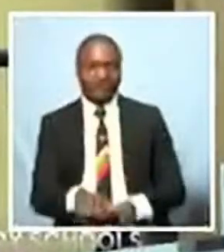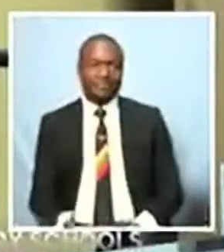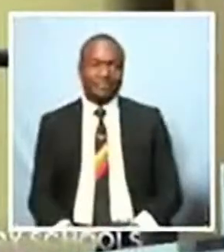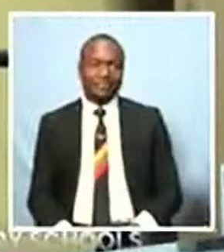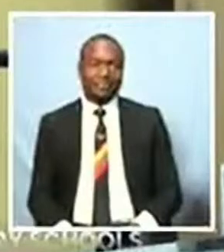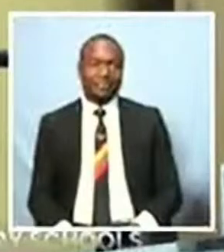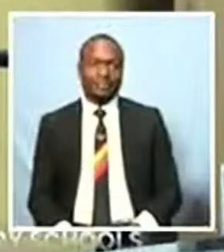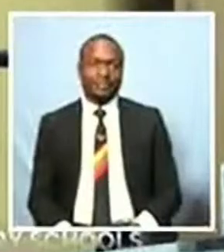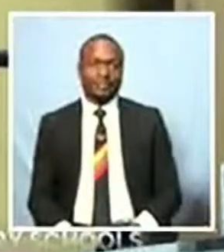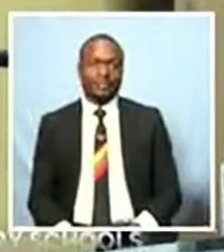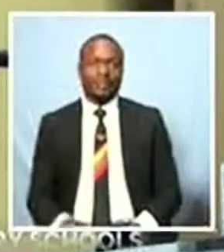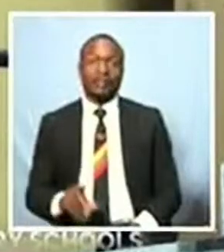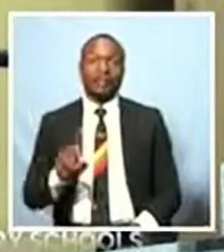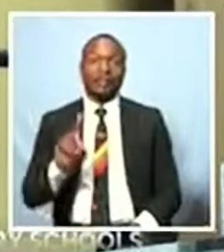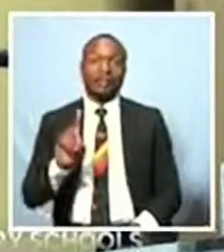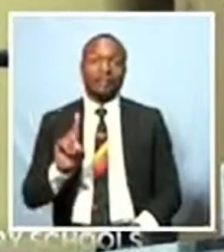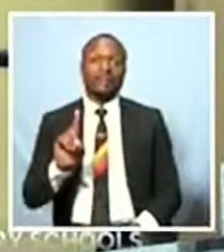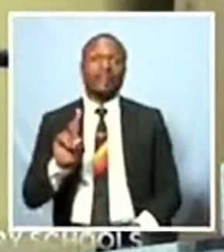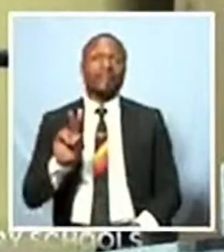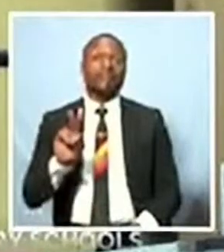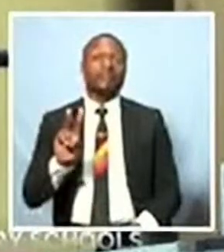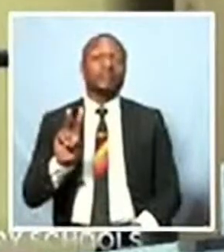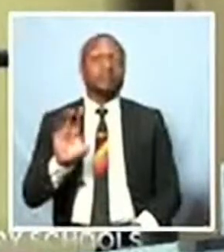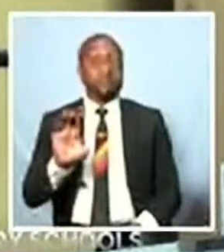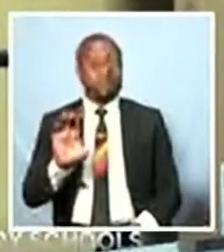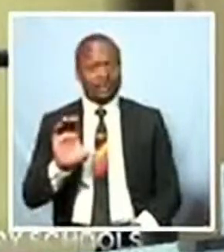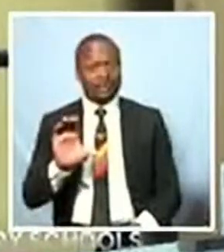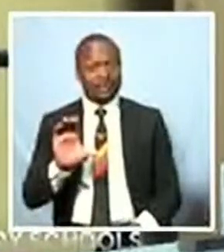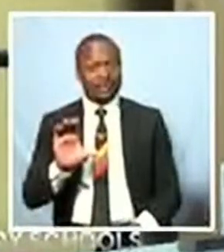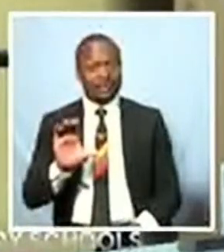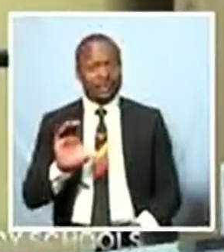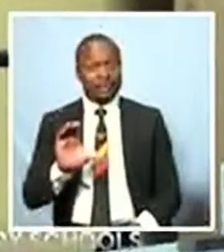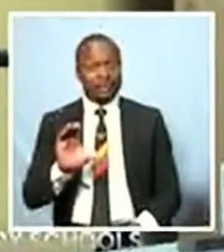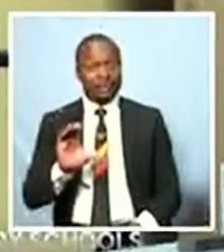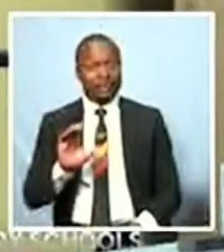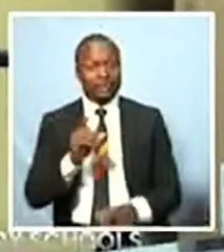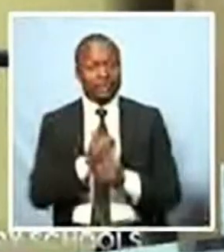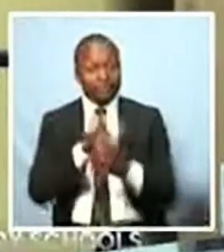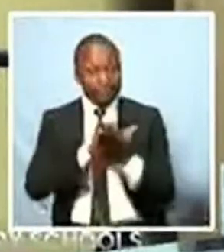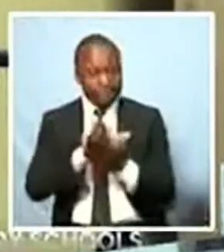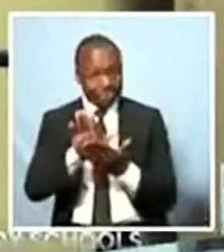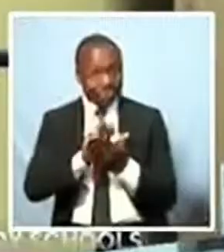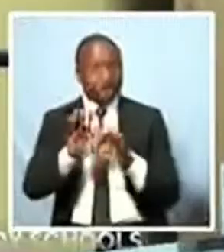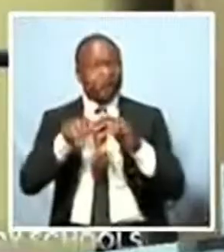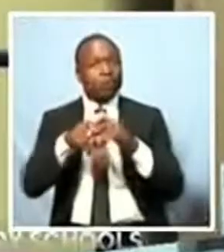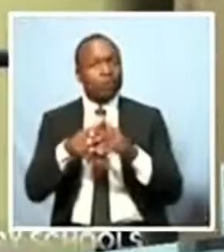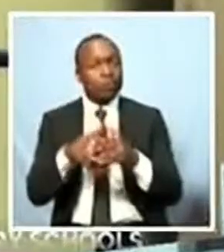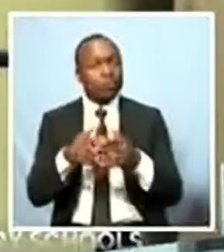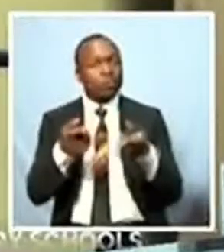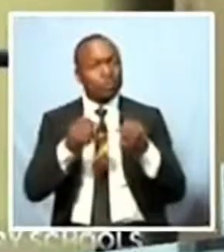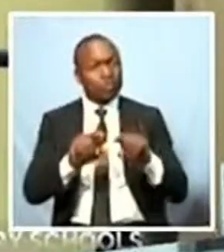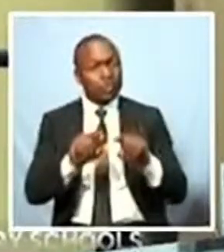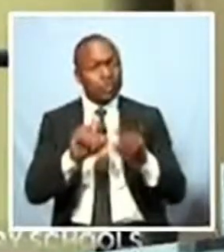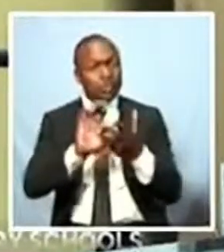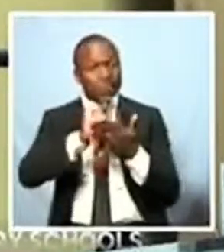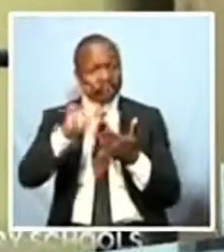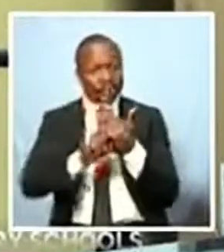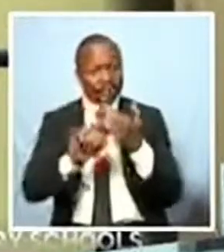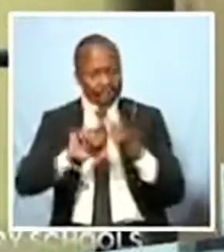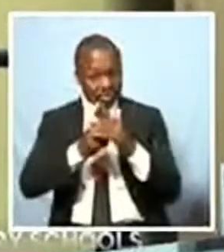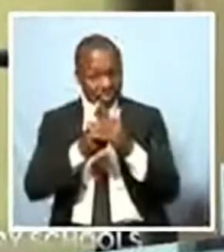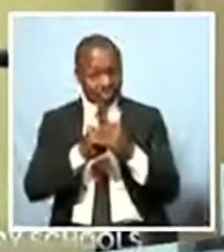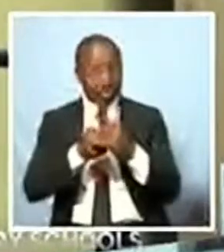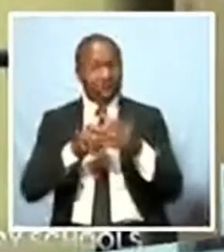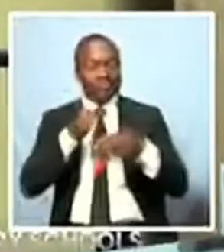DVC was just pinpointing that that's when they were printing them. But when did the curriculum start? 3 years ago. So